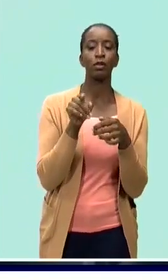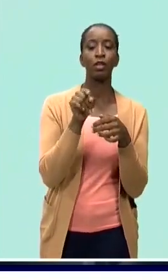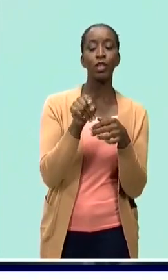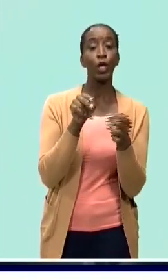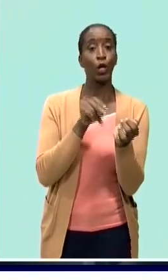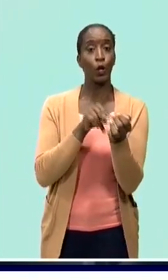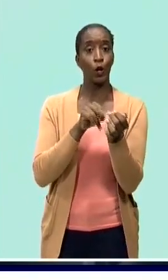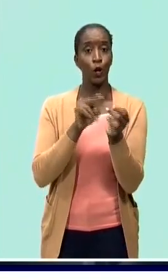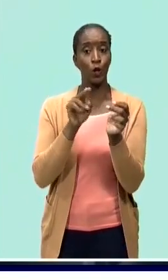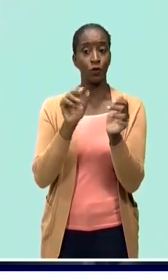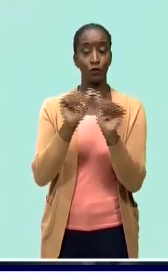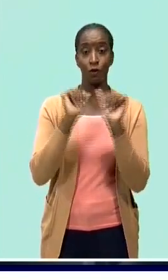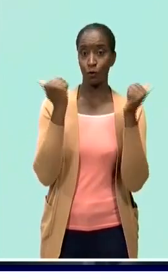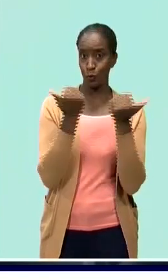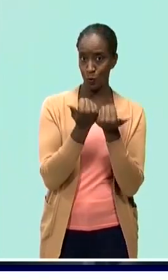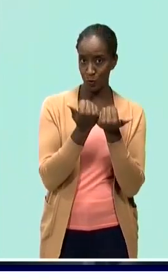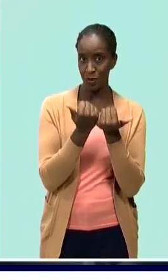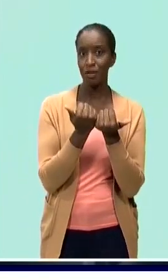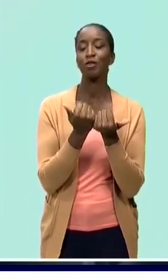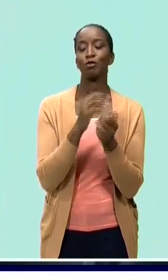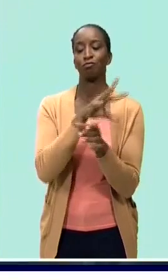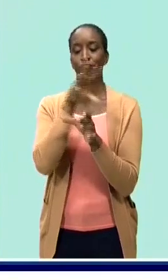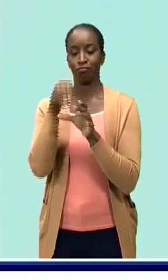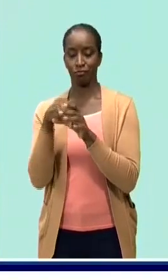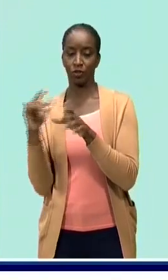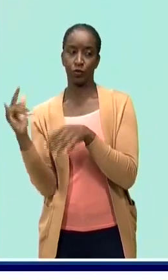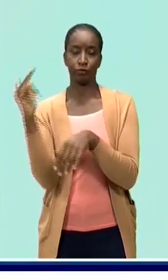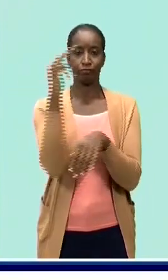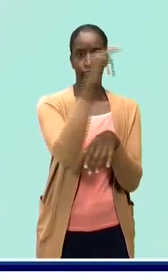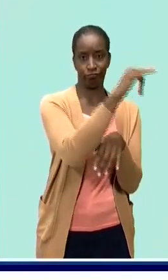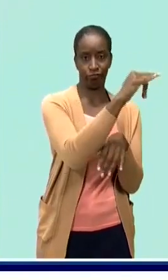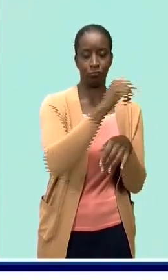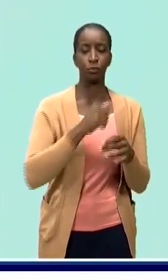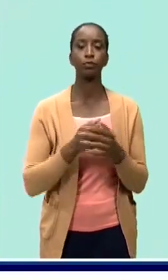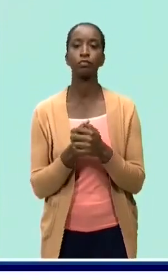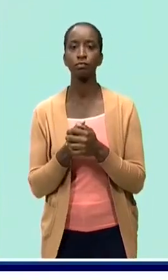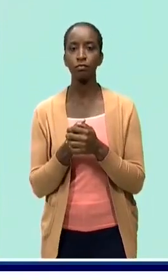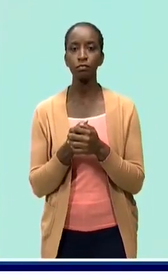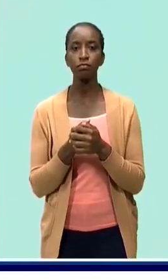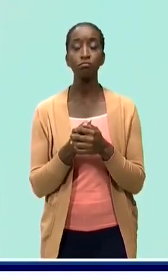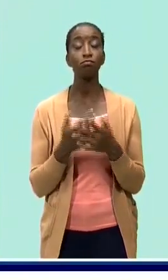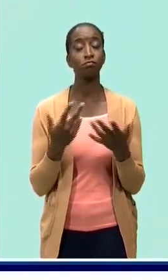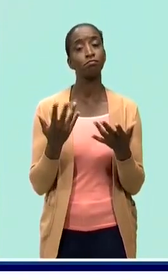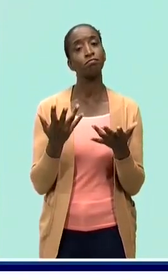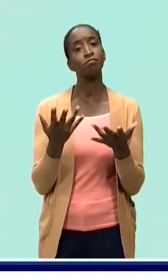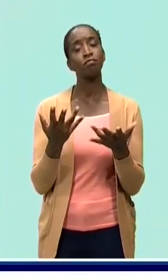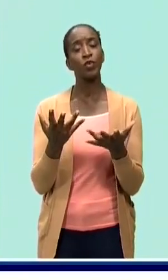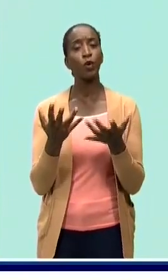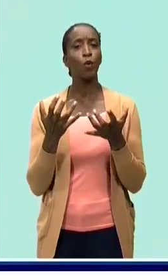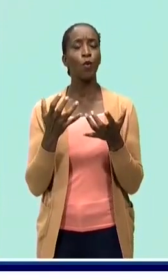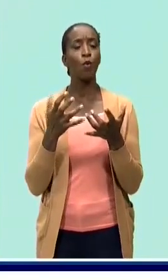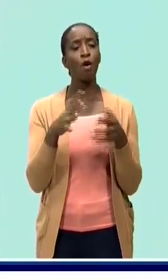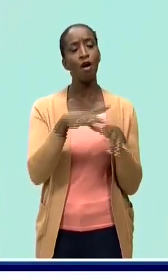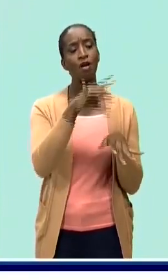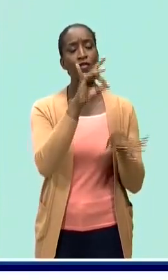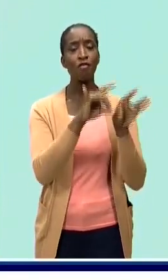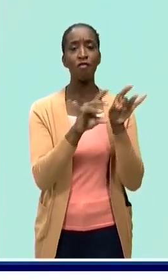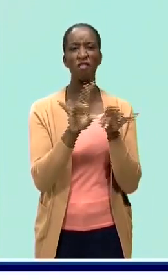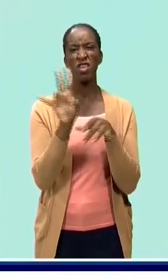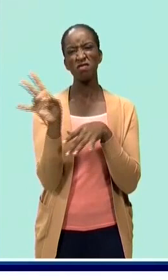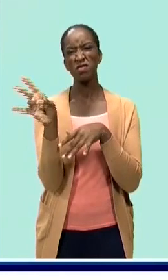Nurses Association. We are looking to recruit about 78